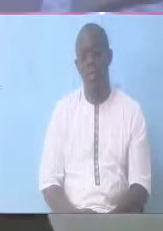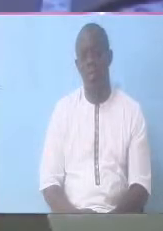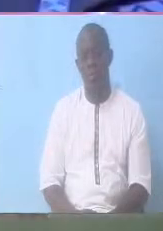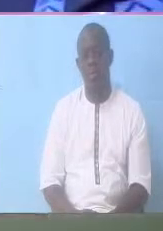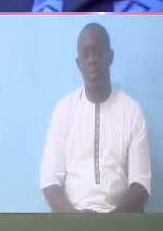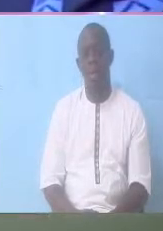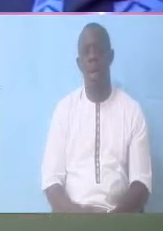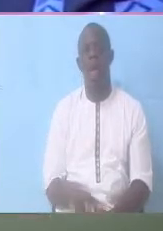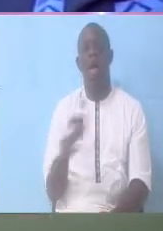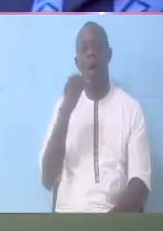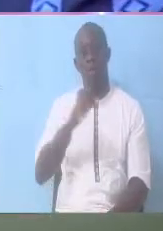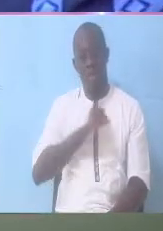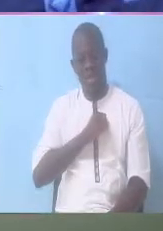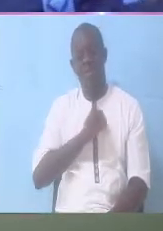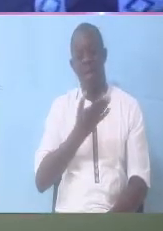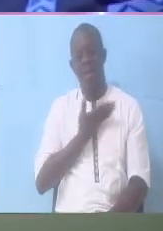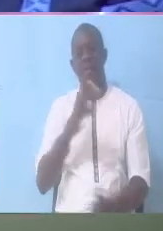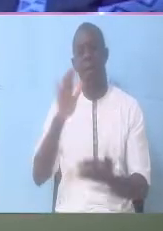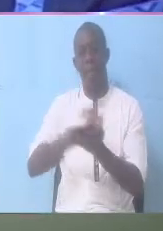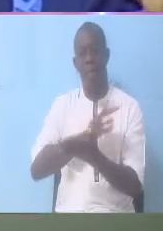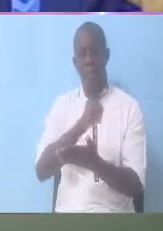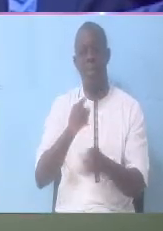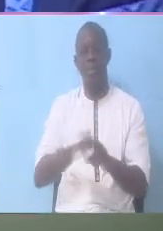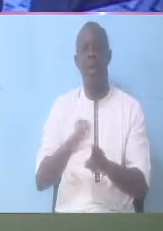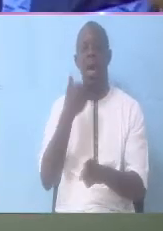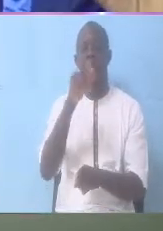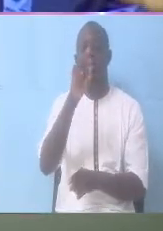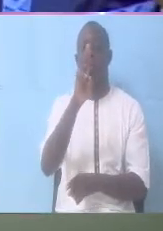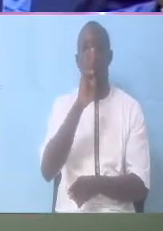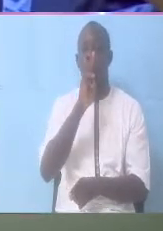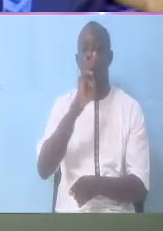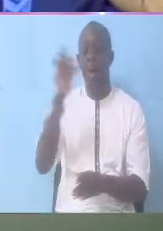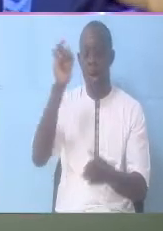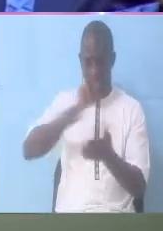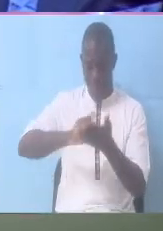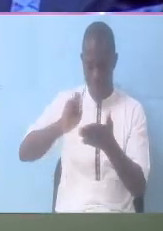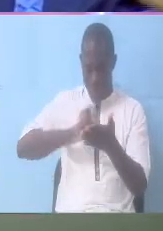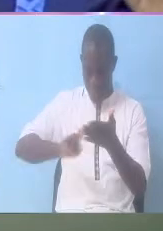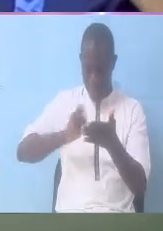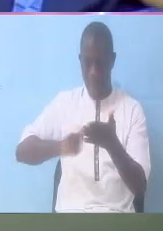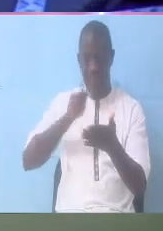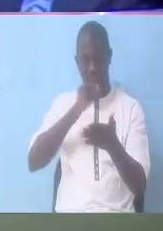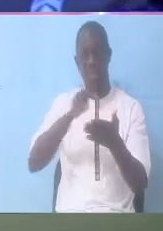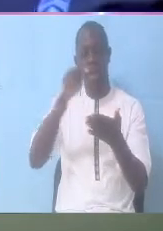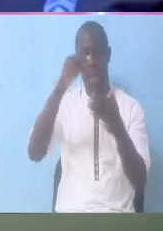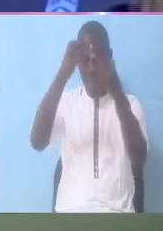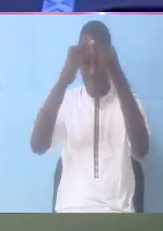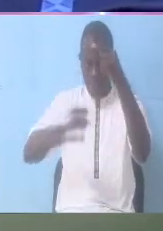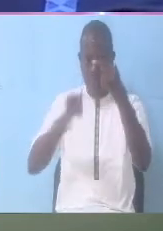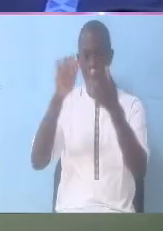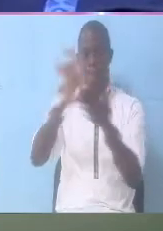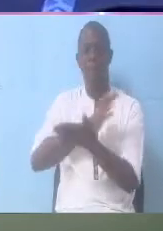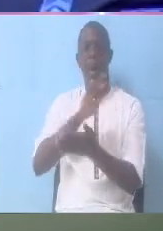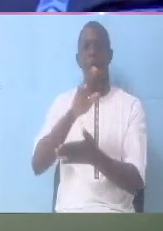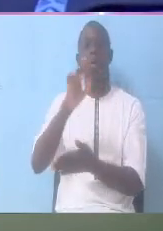nyama. Because Jammeh don't have the power to kill the. He wrote them.